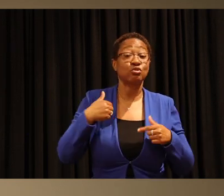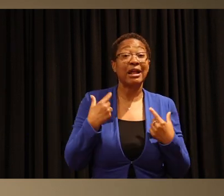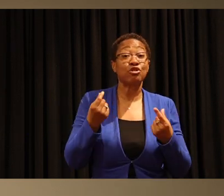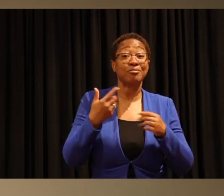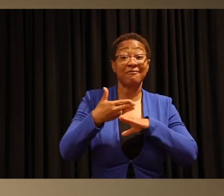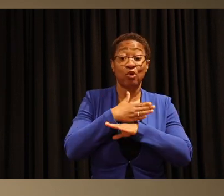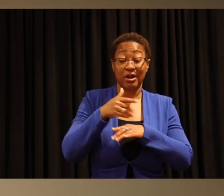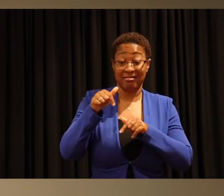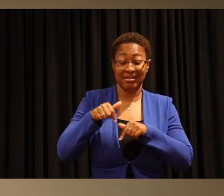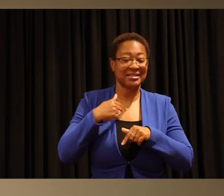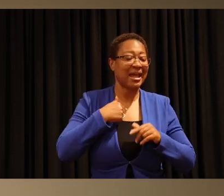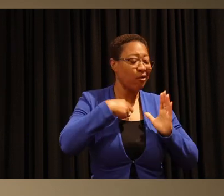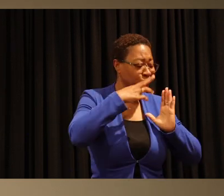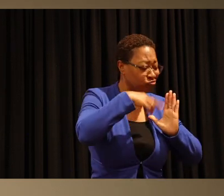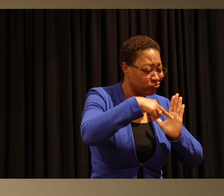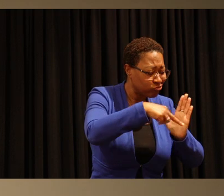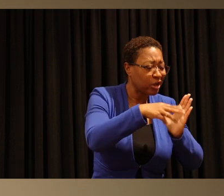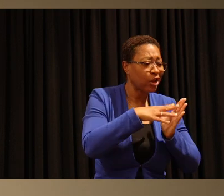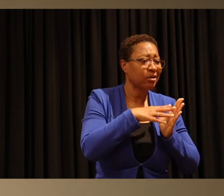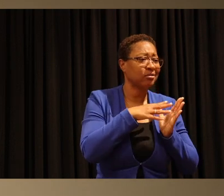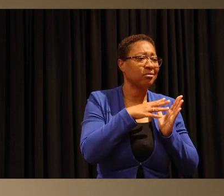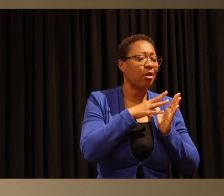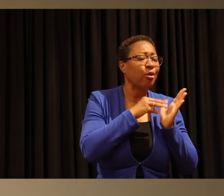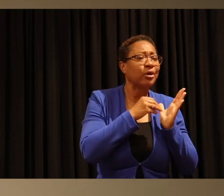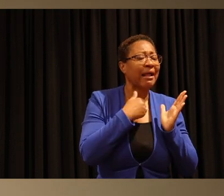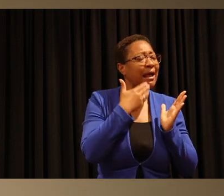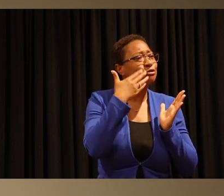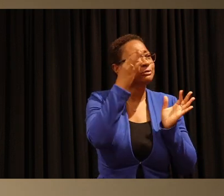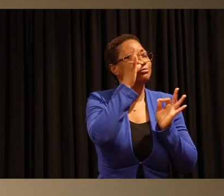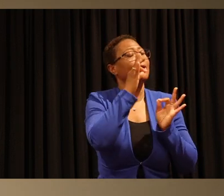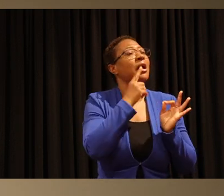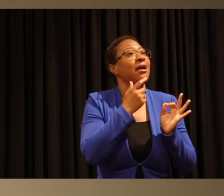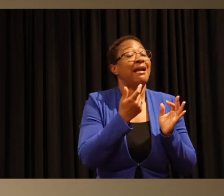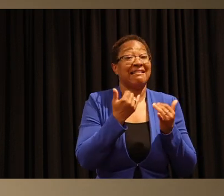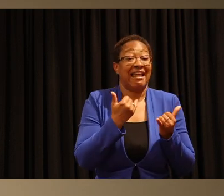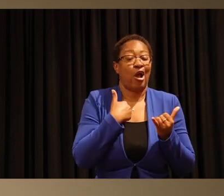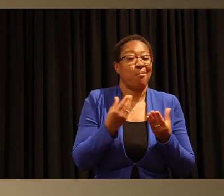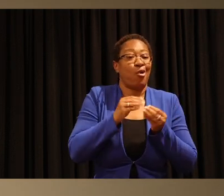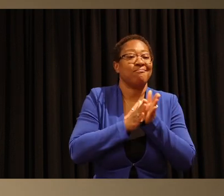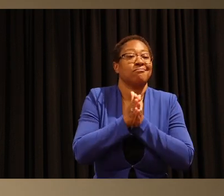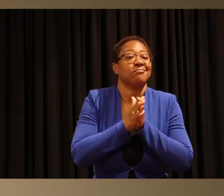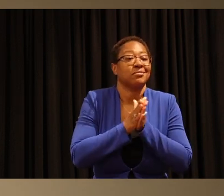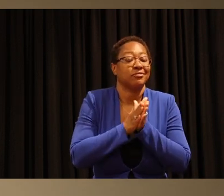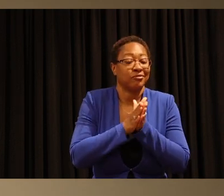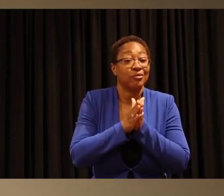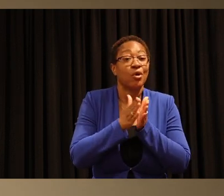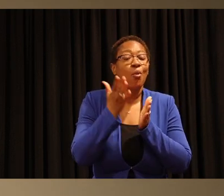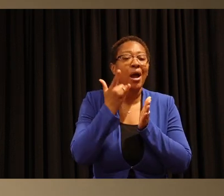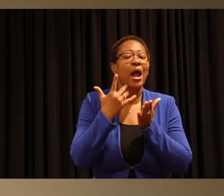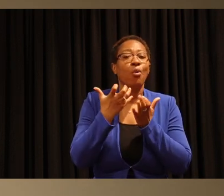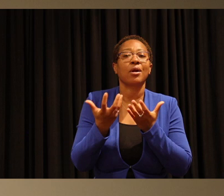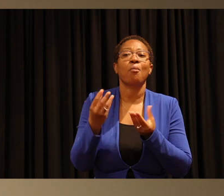a lot and learning a lot that I didn't know. And I'm more motivated now to get more banks